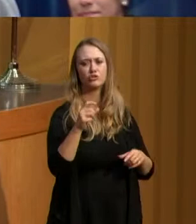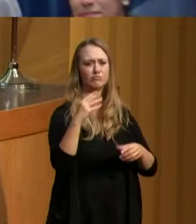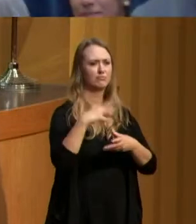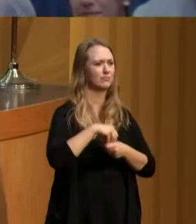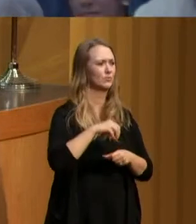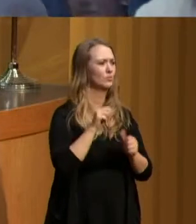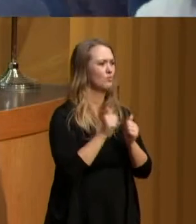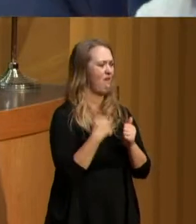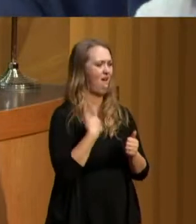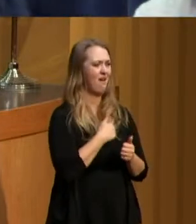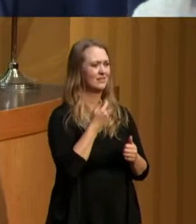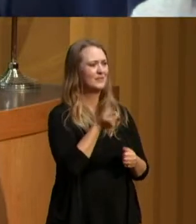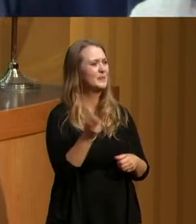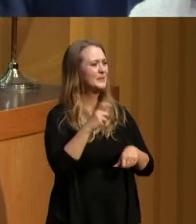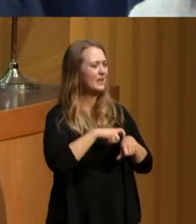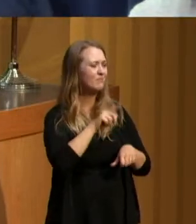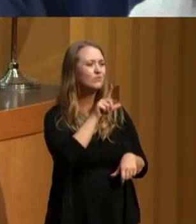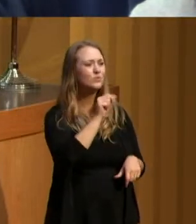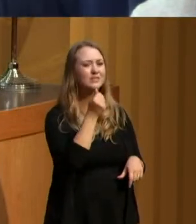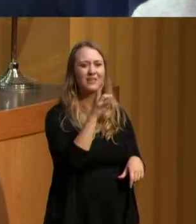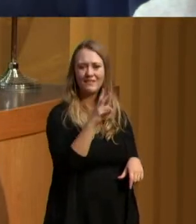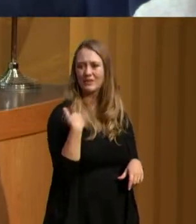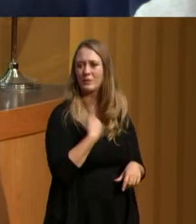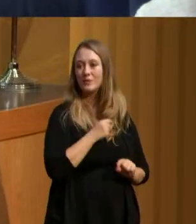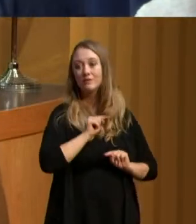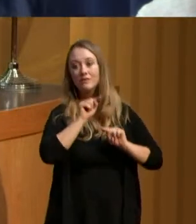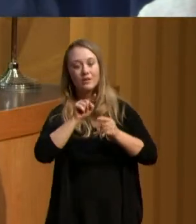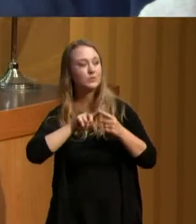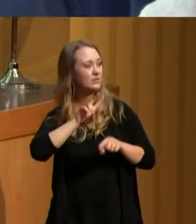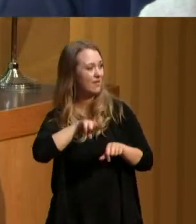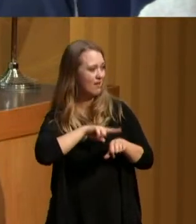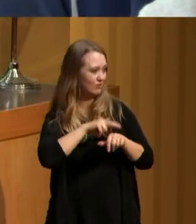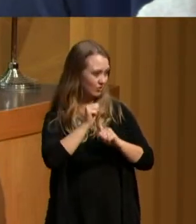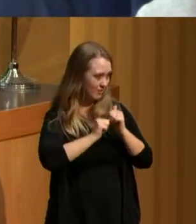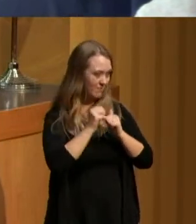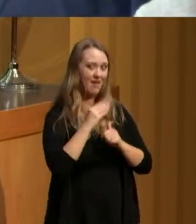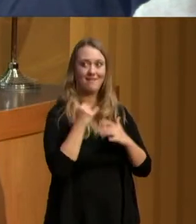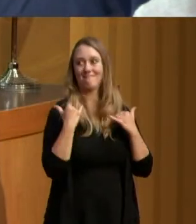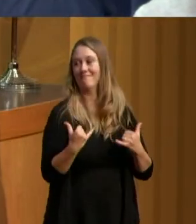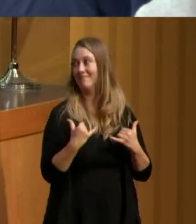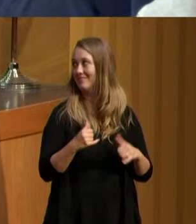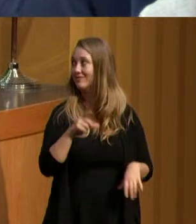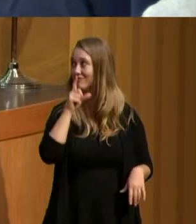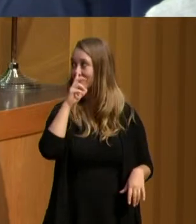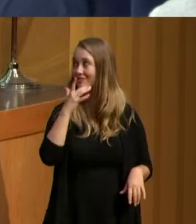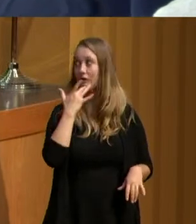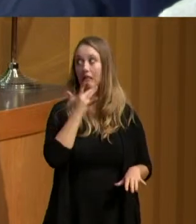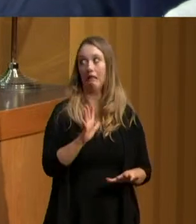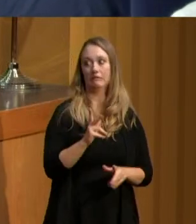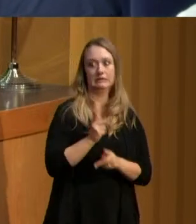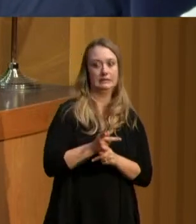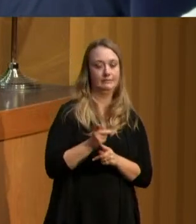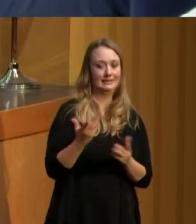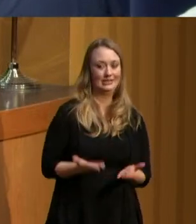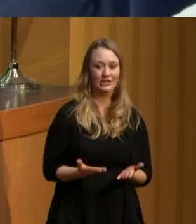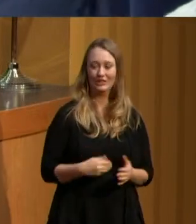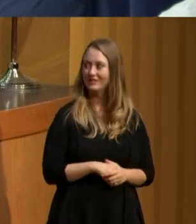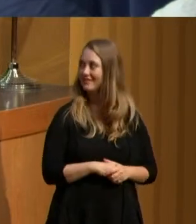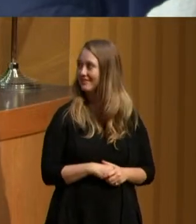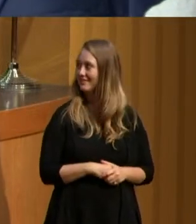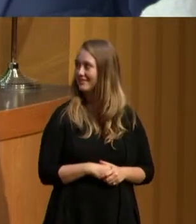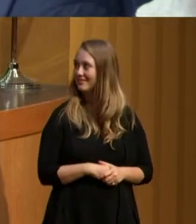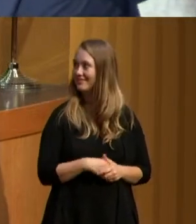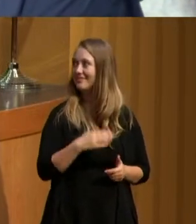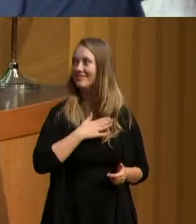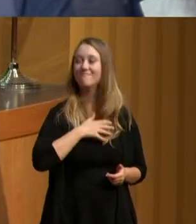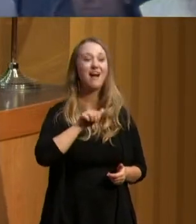couple times now. In 2017, when we went to the national championship, and this time. So really good luck having Keatley here. To my other assistant, who's